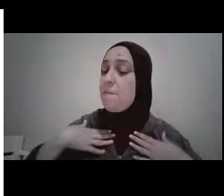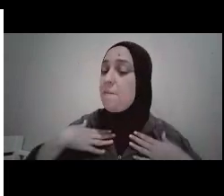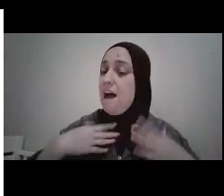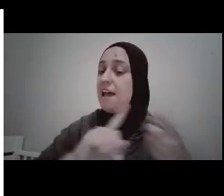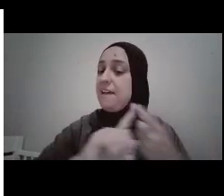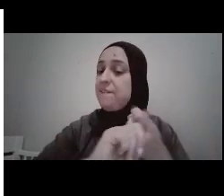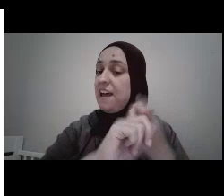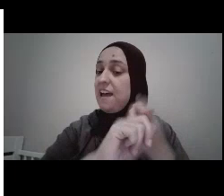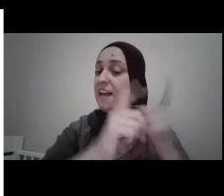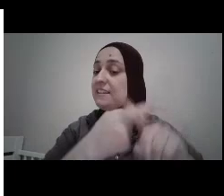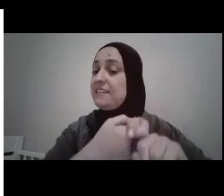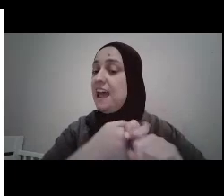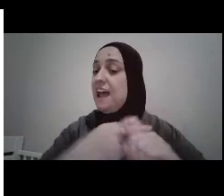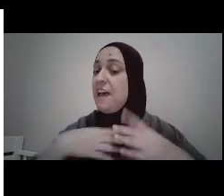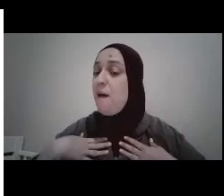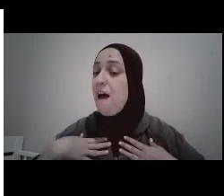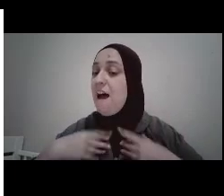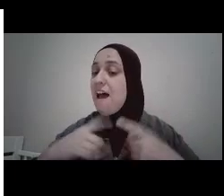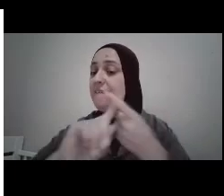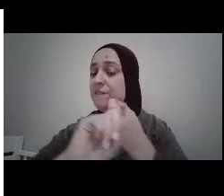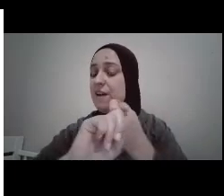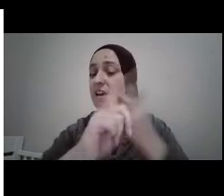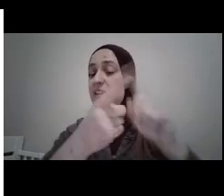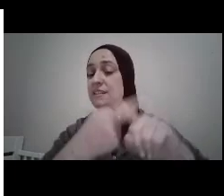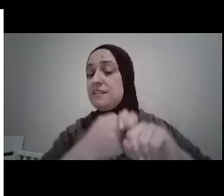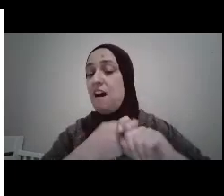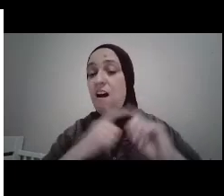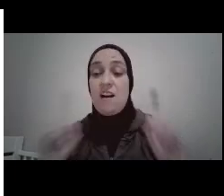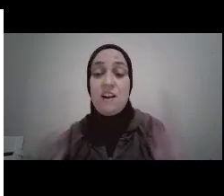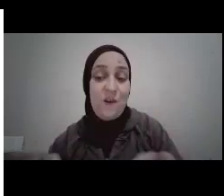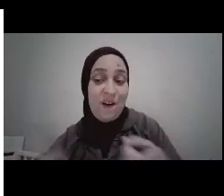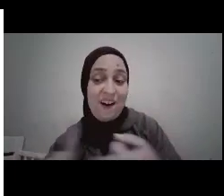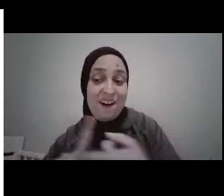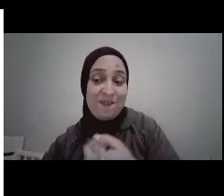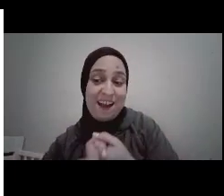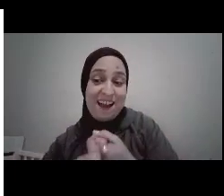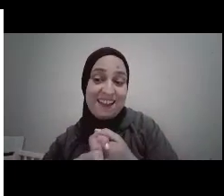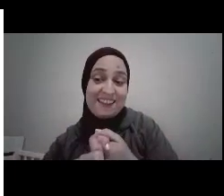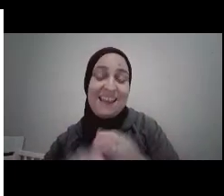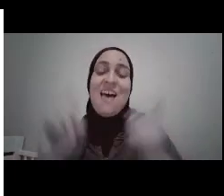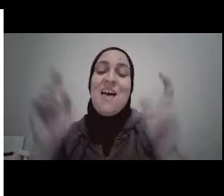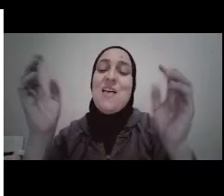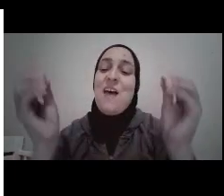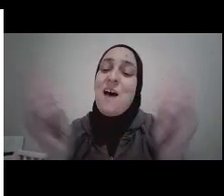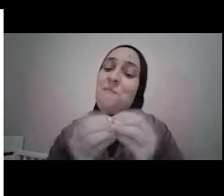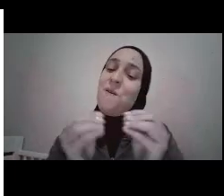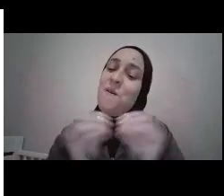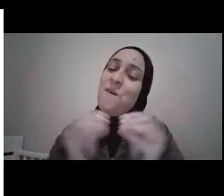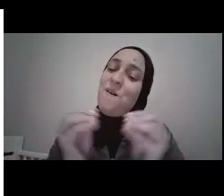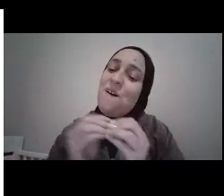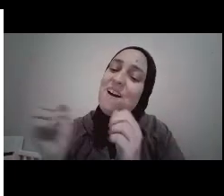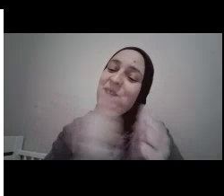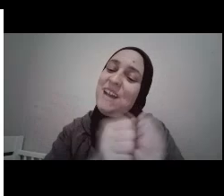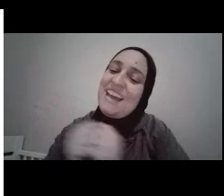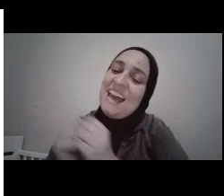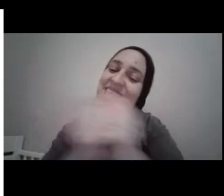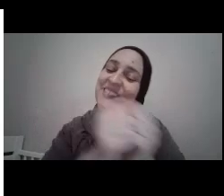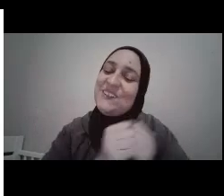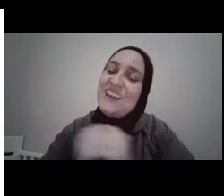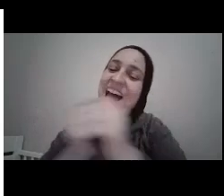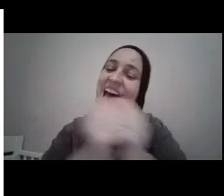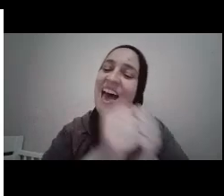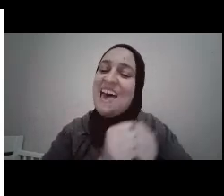are my friends and my friends are your friends. The more we